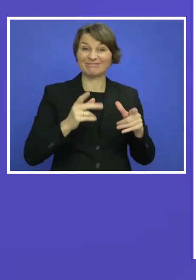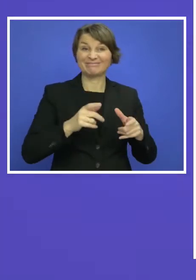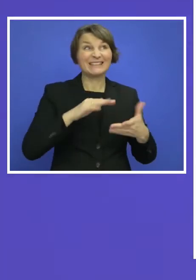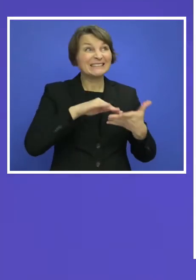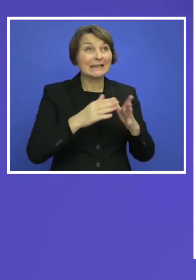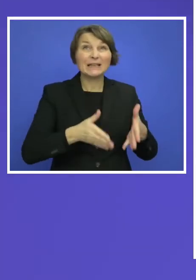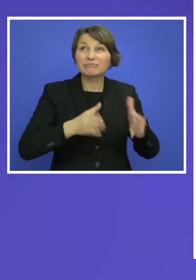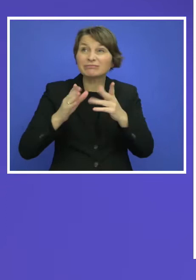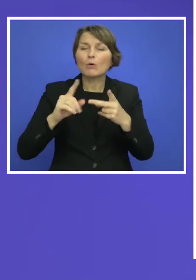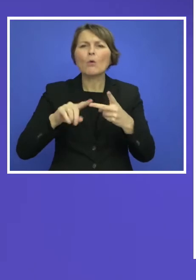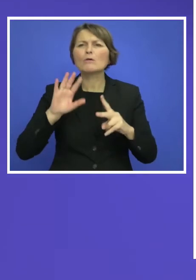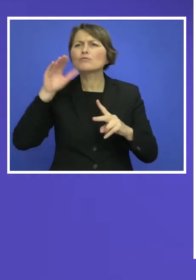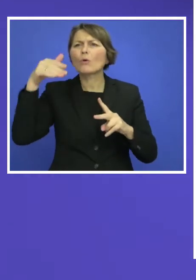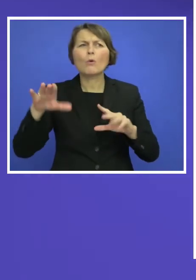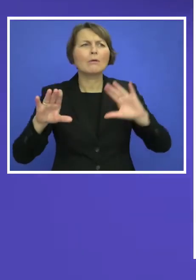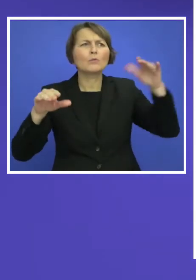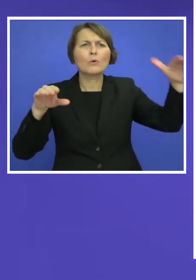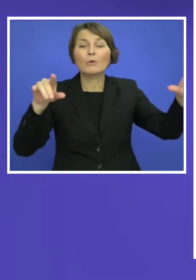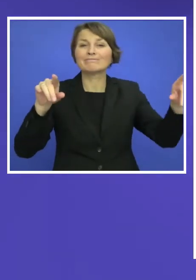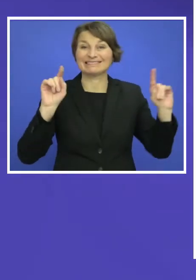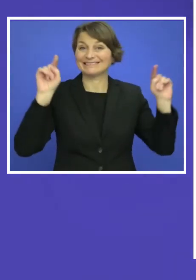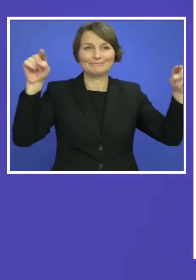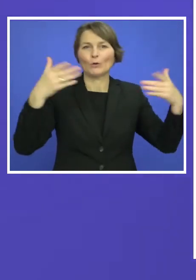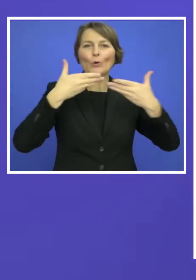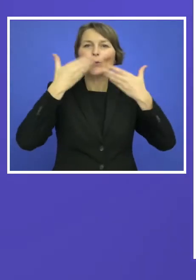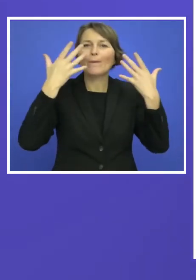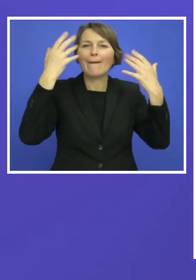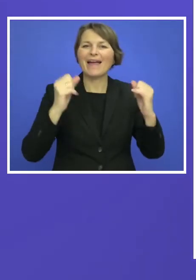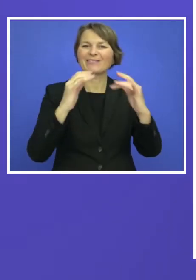only find them in the cities and the big cities. And